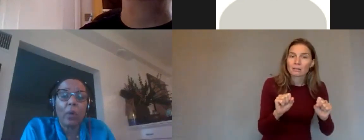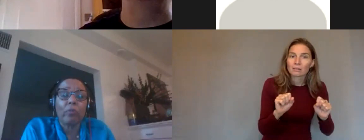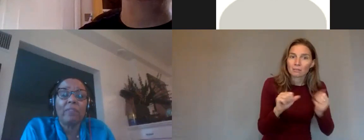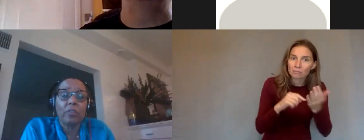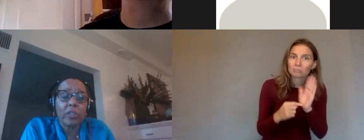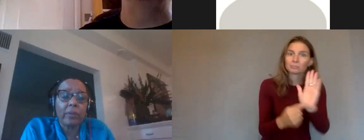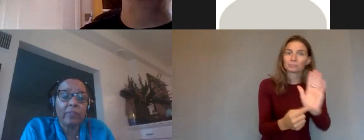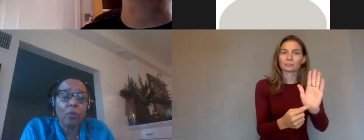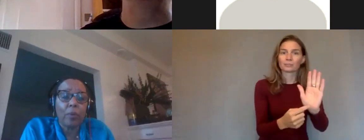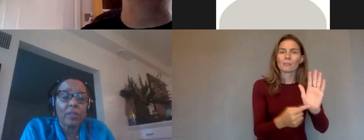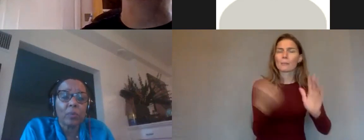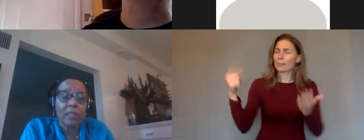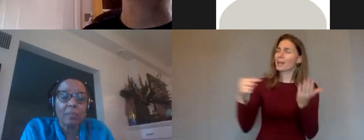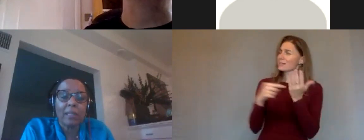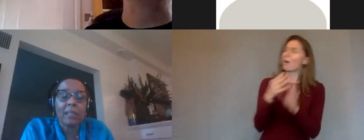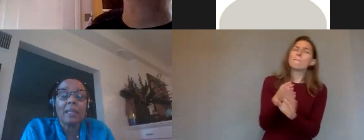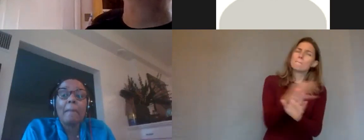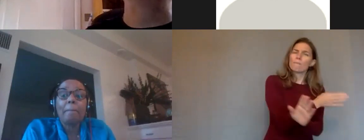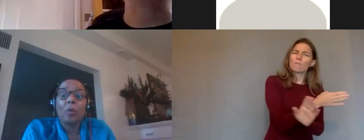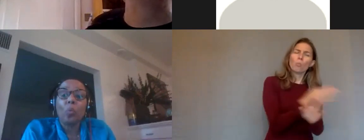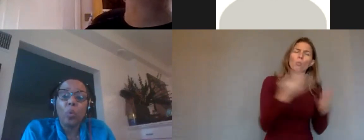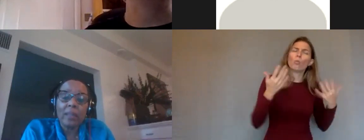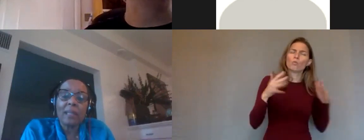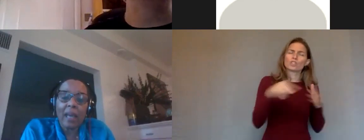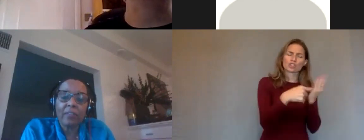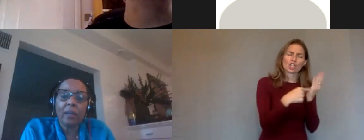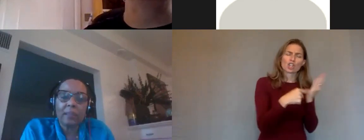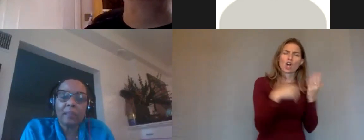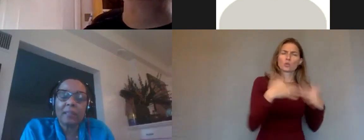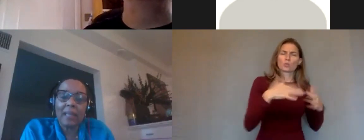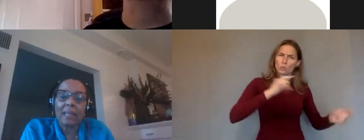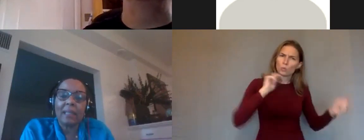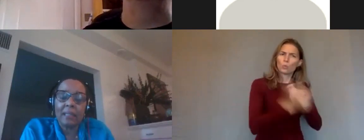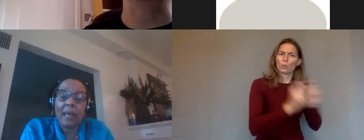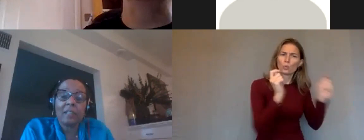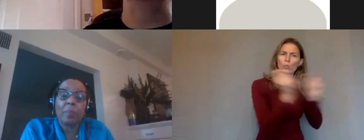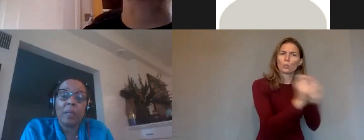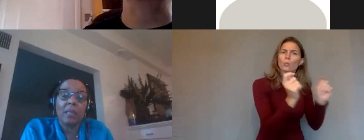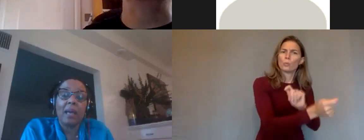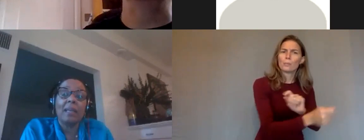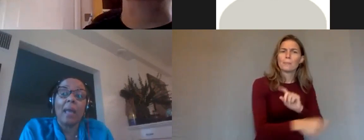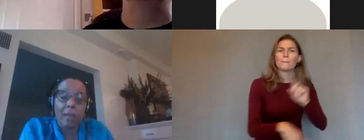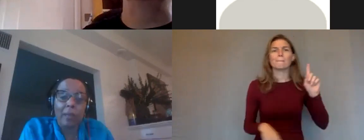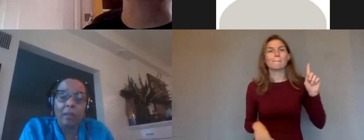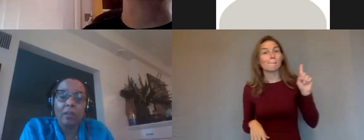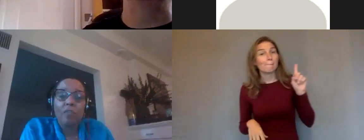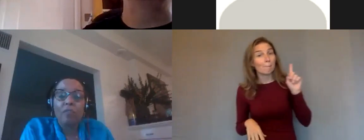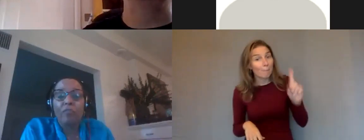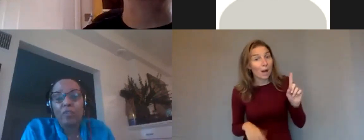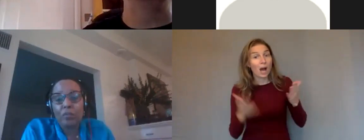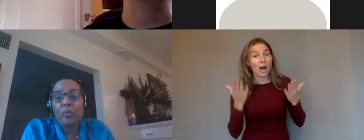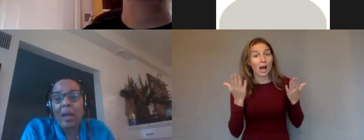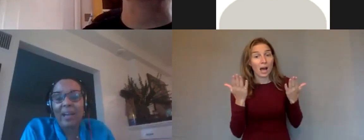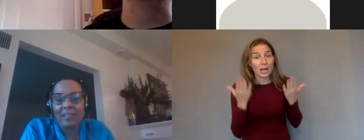has been quite revolutionary for persons with disabilities, with the caveat that it has been an enabler